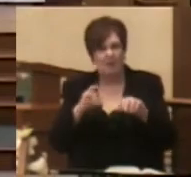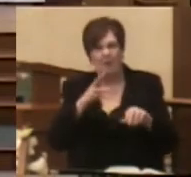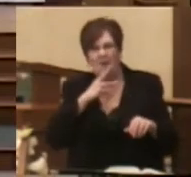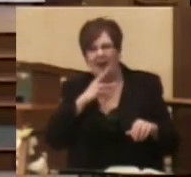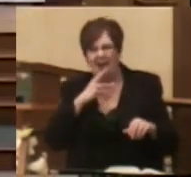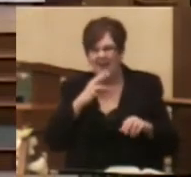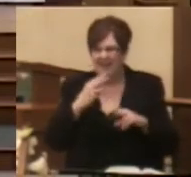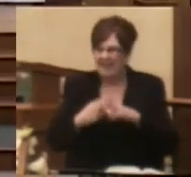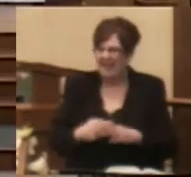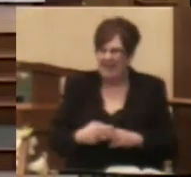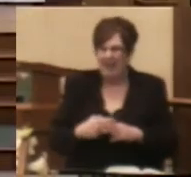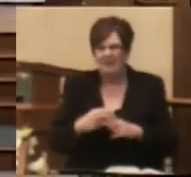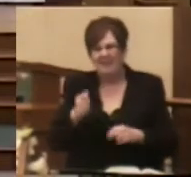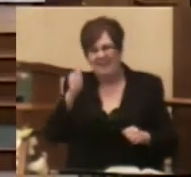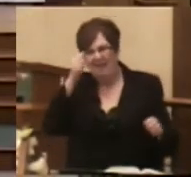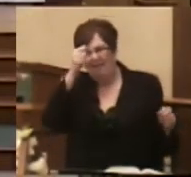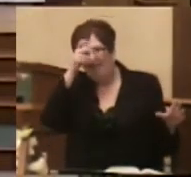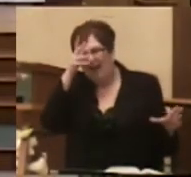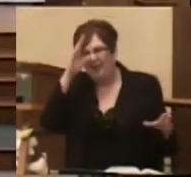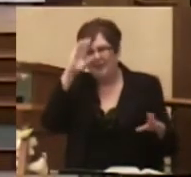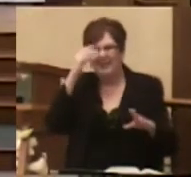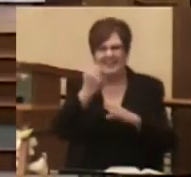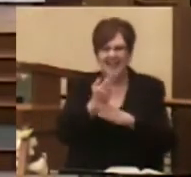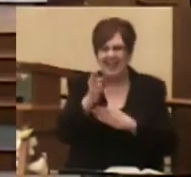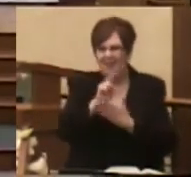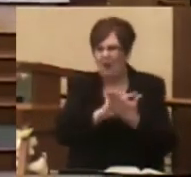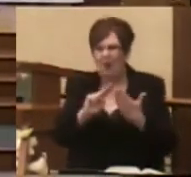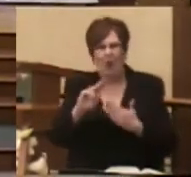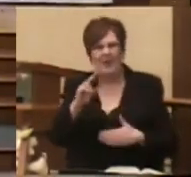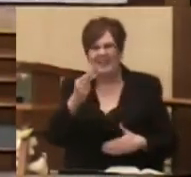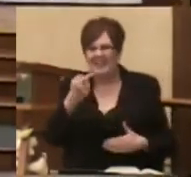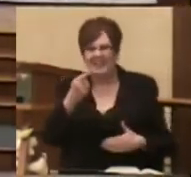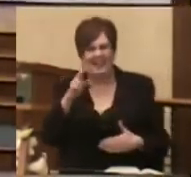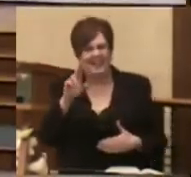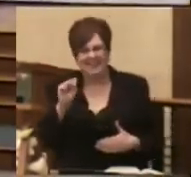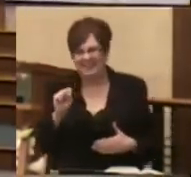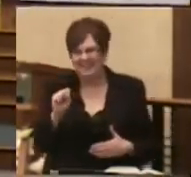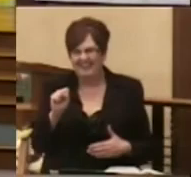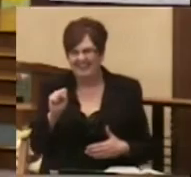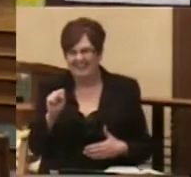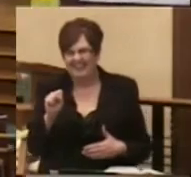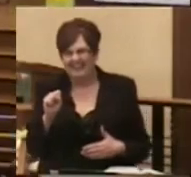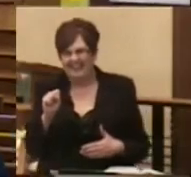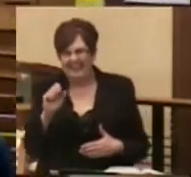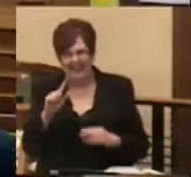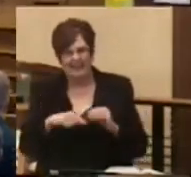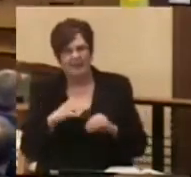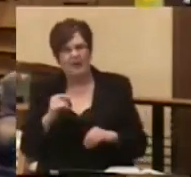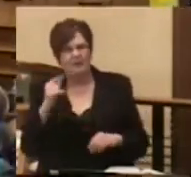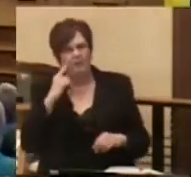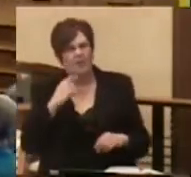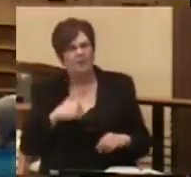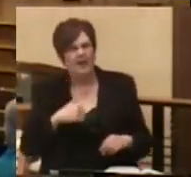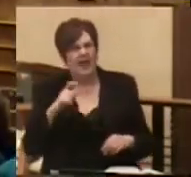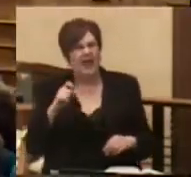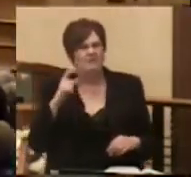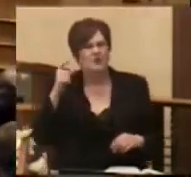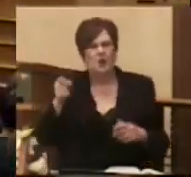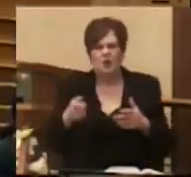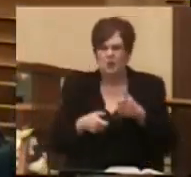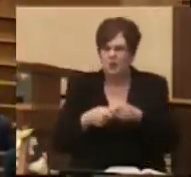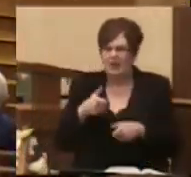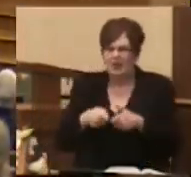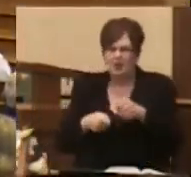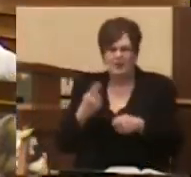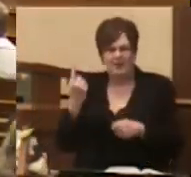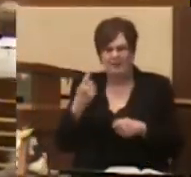of the Son and of the Holy Ghost. There you go. Well, that's about it for me. I got to go Twitter something and see